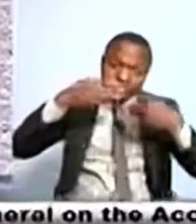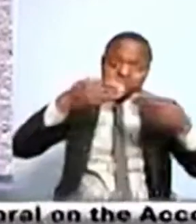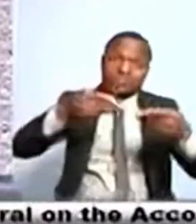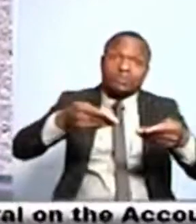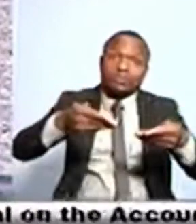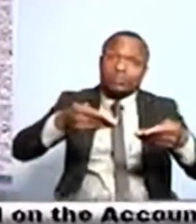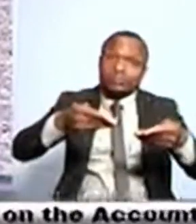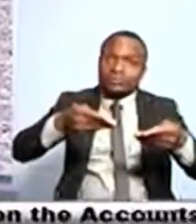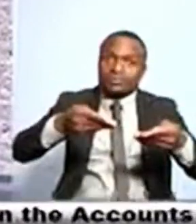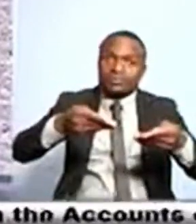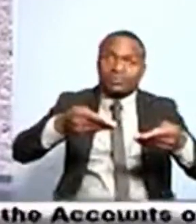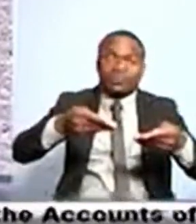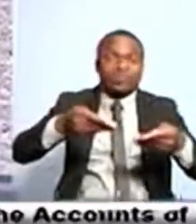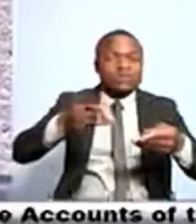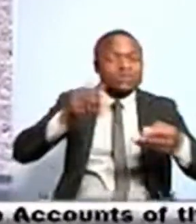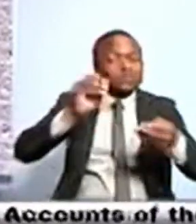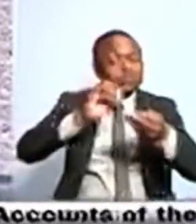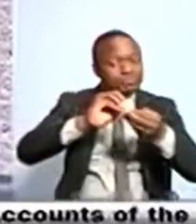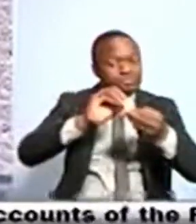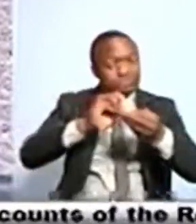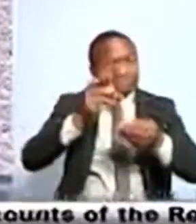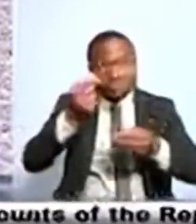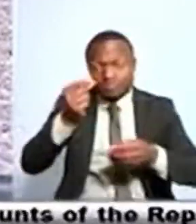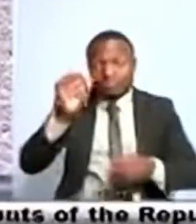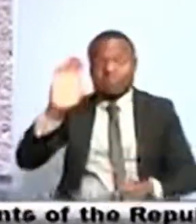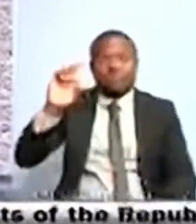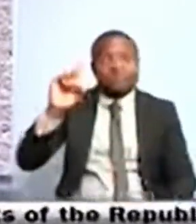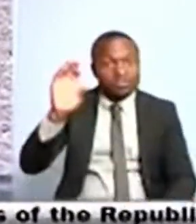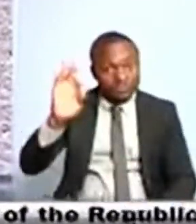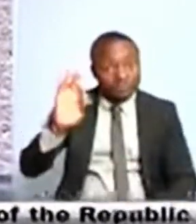unprecedented amount in terms of CDF.